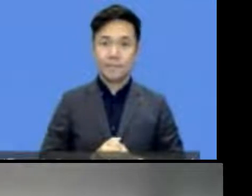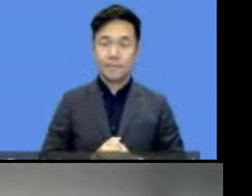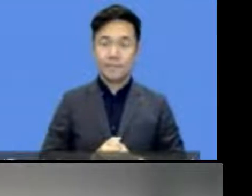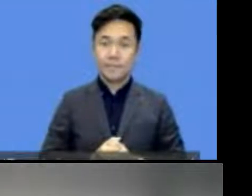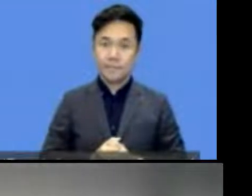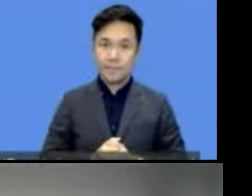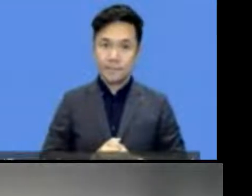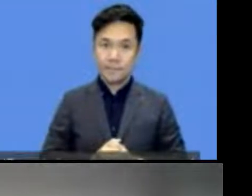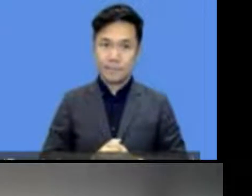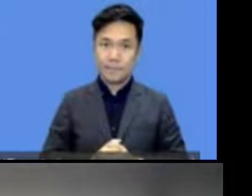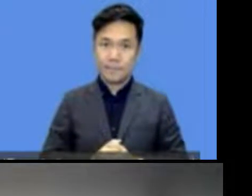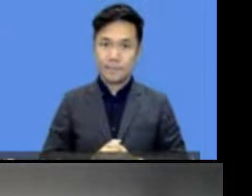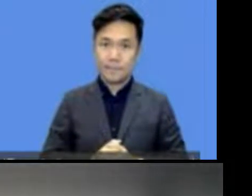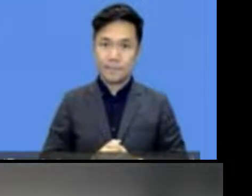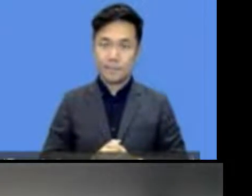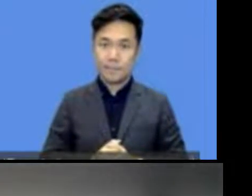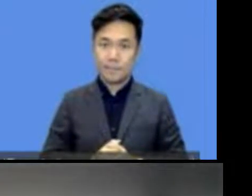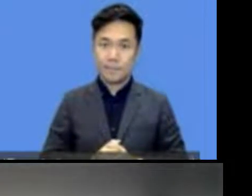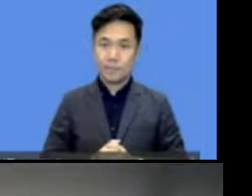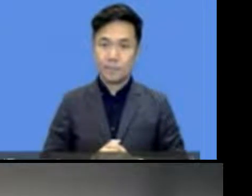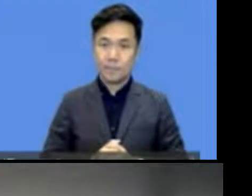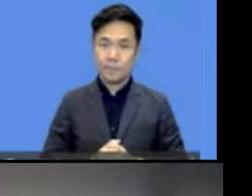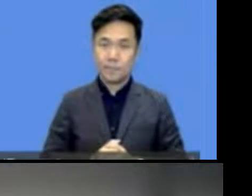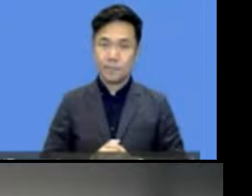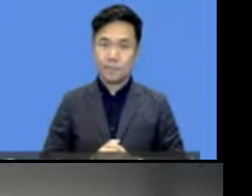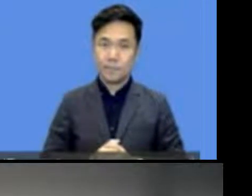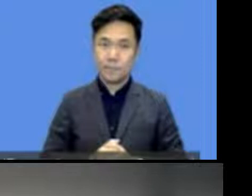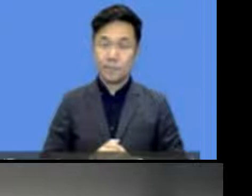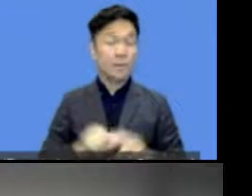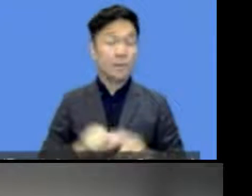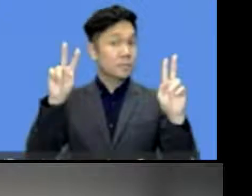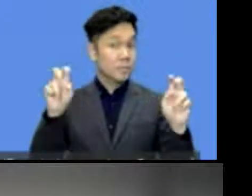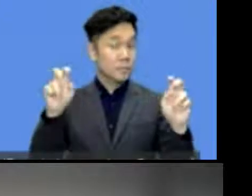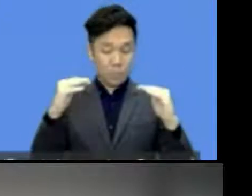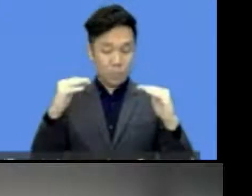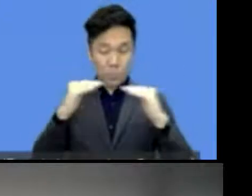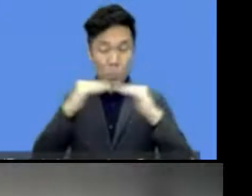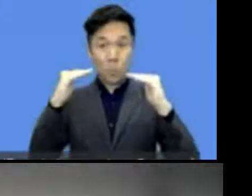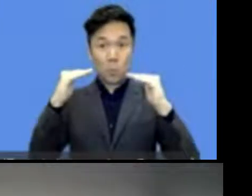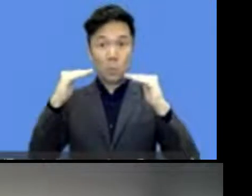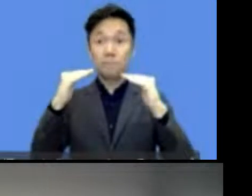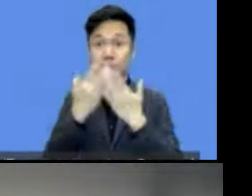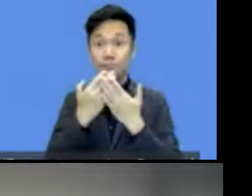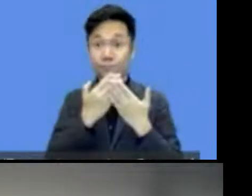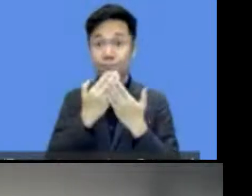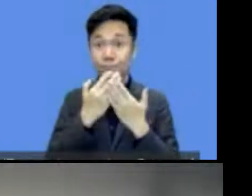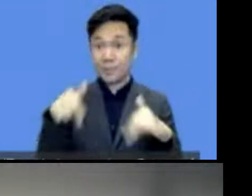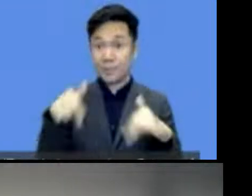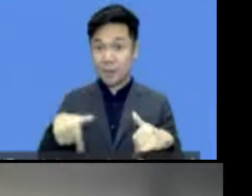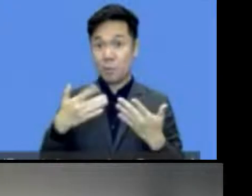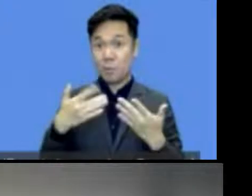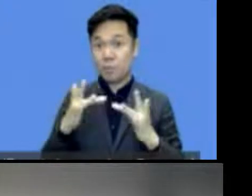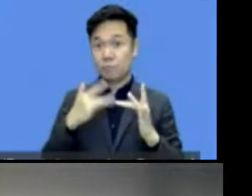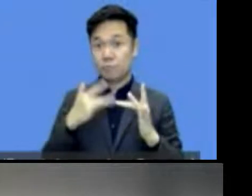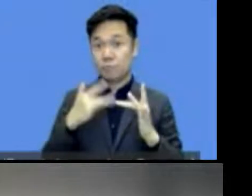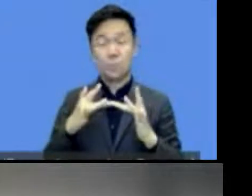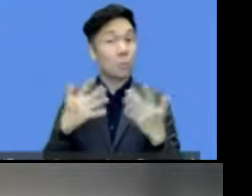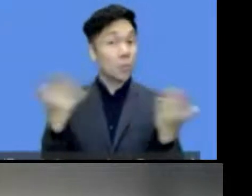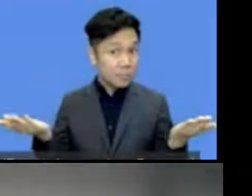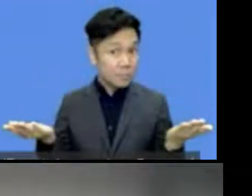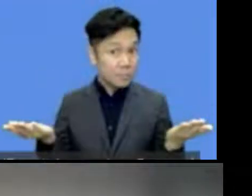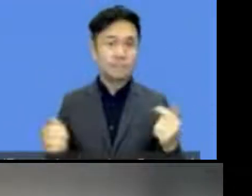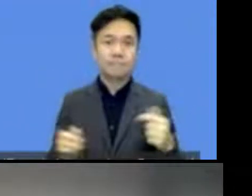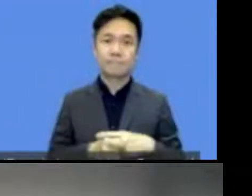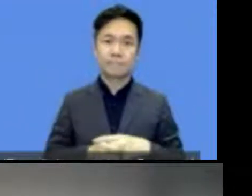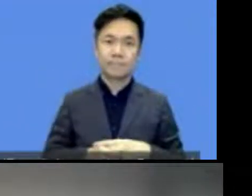The key for the equitable education in digital age is the promotion of